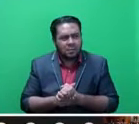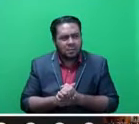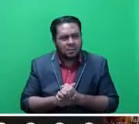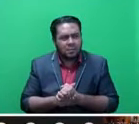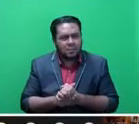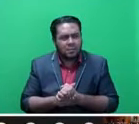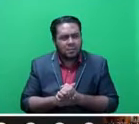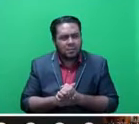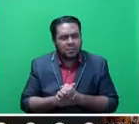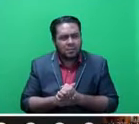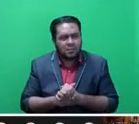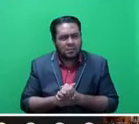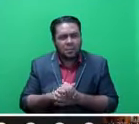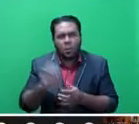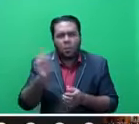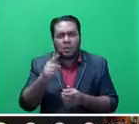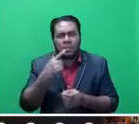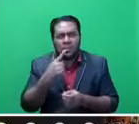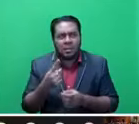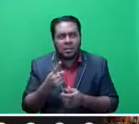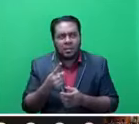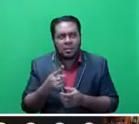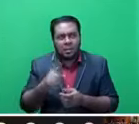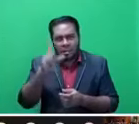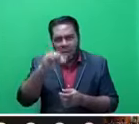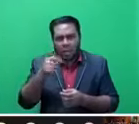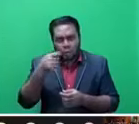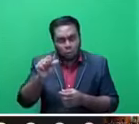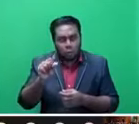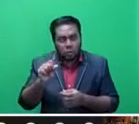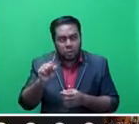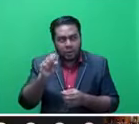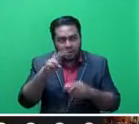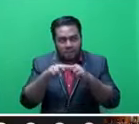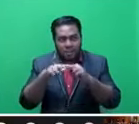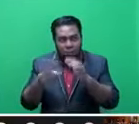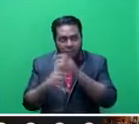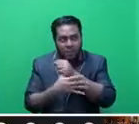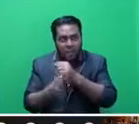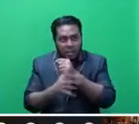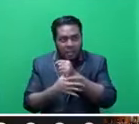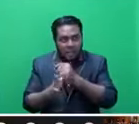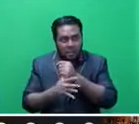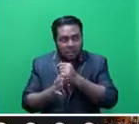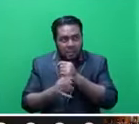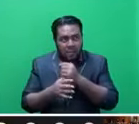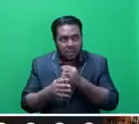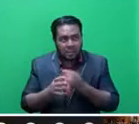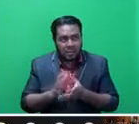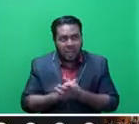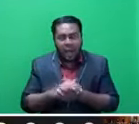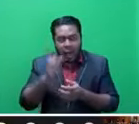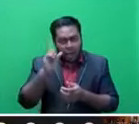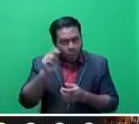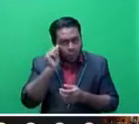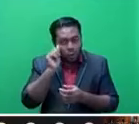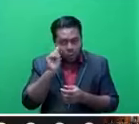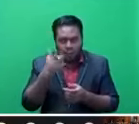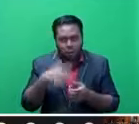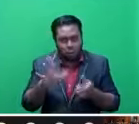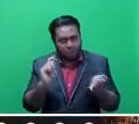Should have done that. So what is he saying, that I can't even use the Fiji flag? I know he wanted to have that change once, but, you